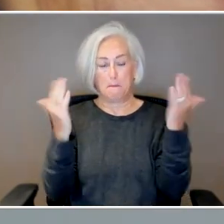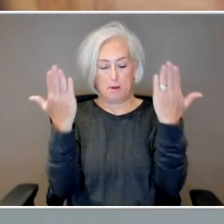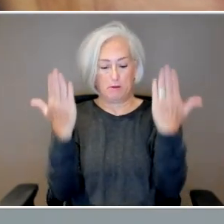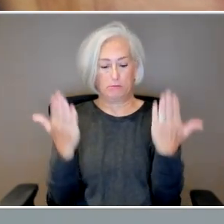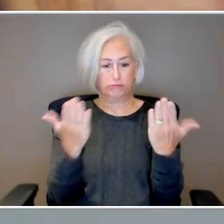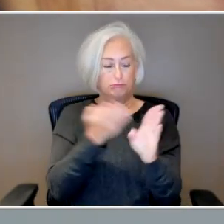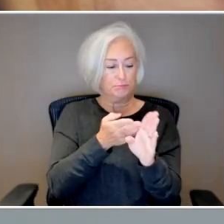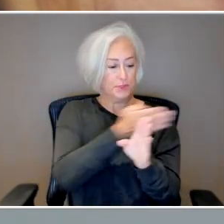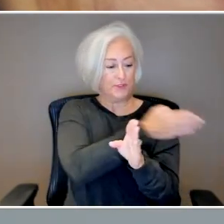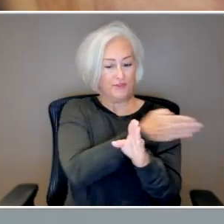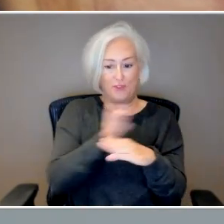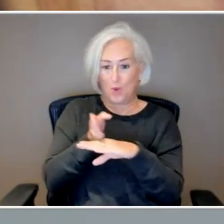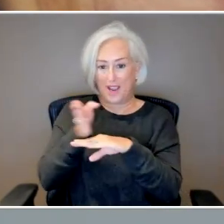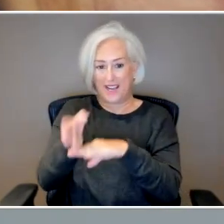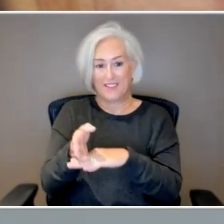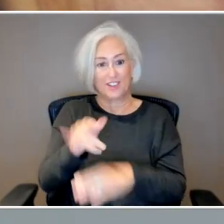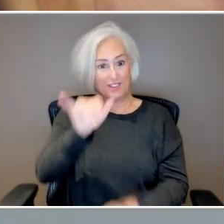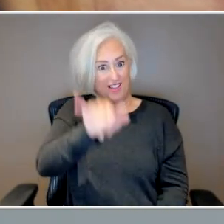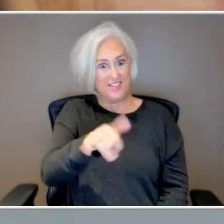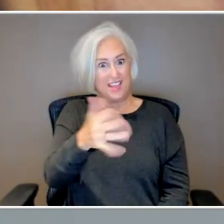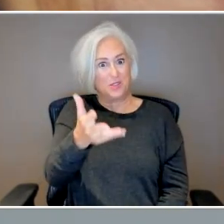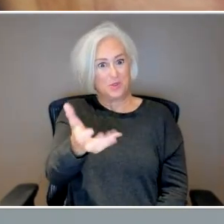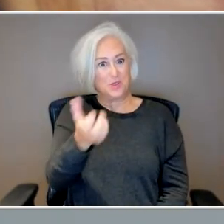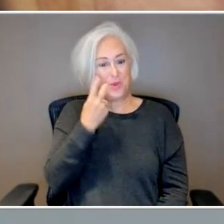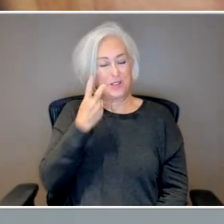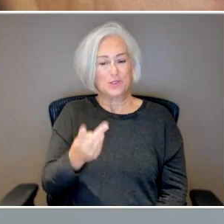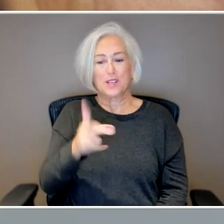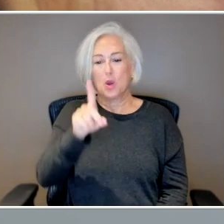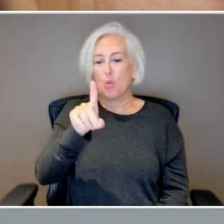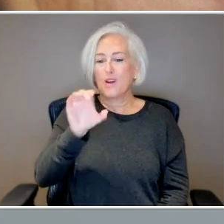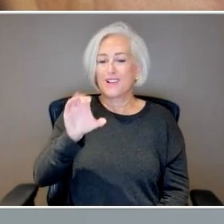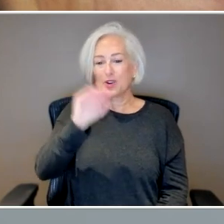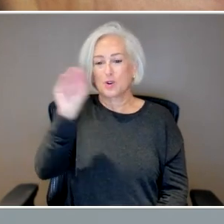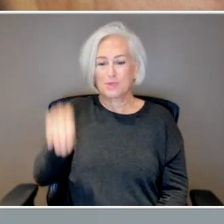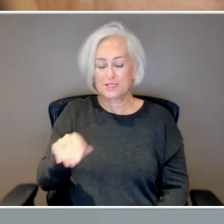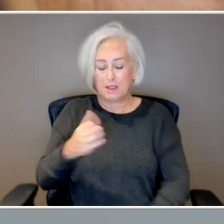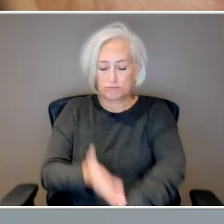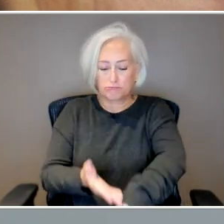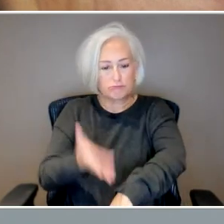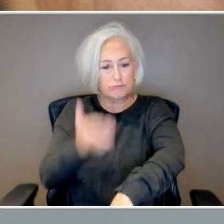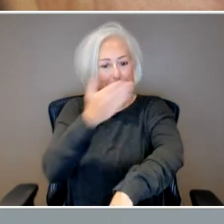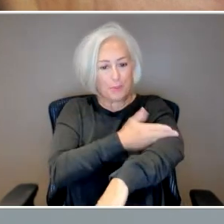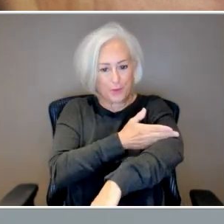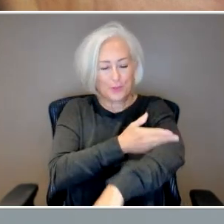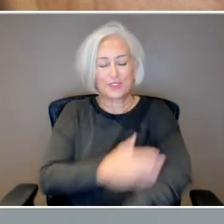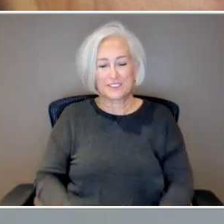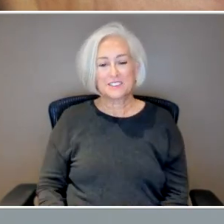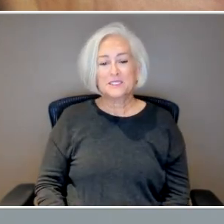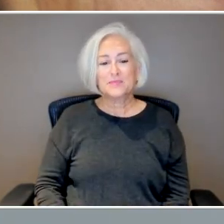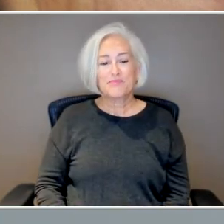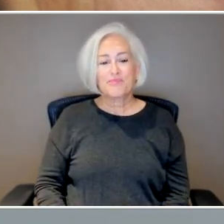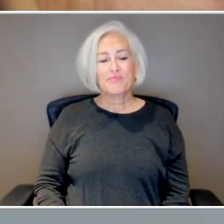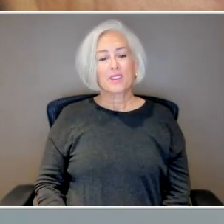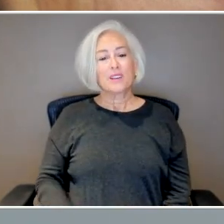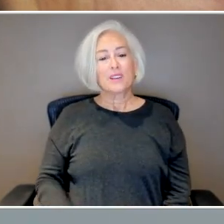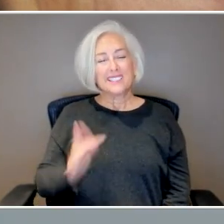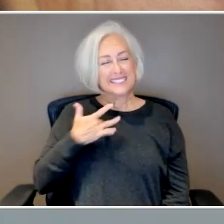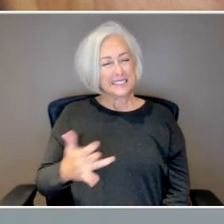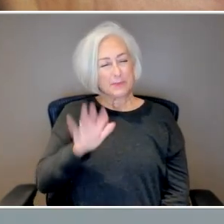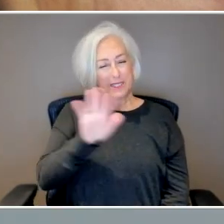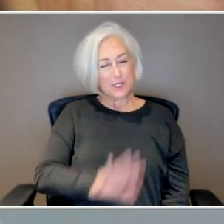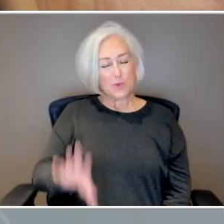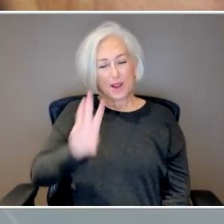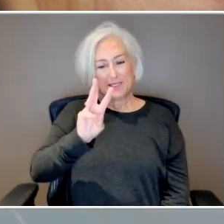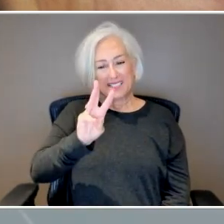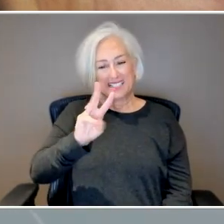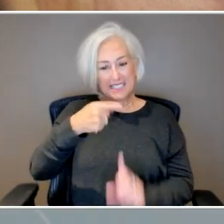Yep, that's what you want to see. This is 100% improvement. Again, this is usually it takes about at least 6 months to see endoscopic improvement. And even